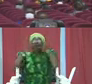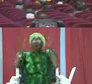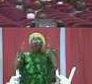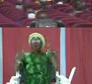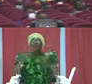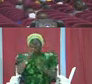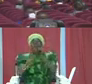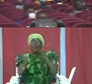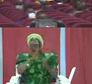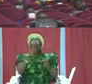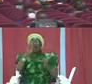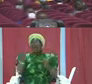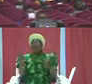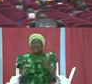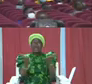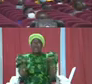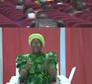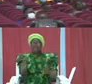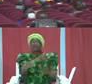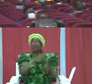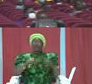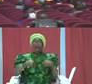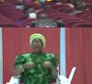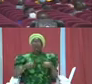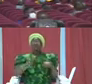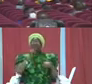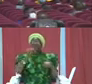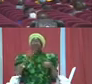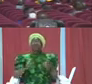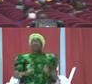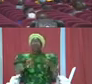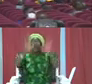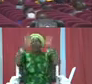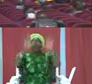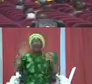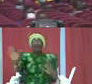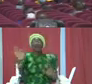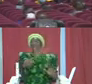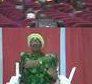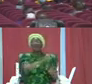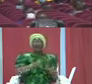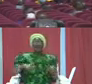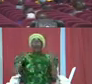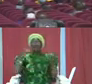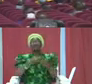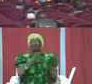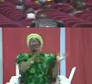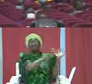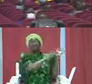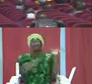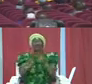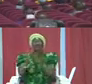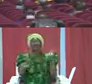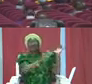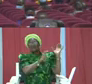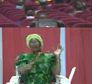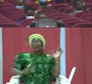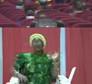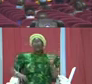and you have not surrendered your life to Jesus Christ, if you know you are still living in sin, I beg